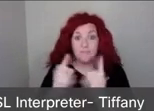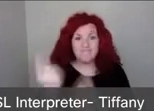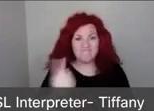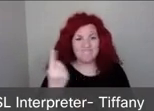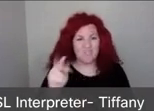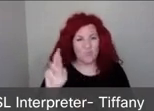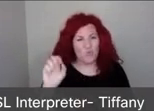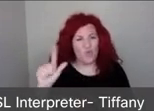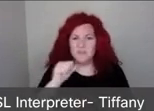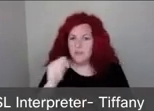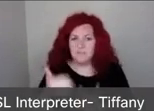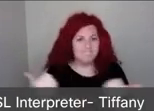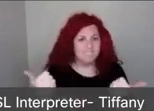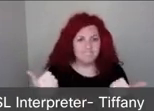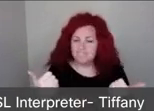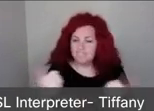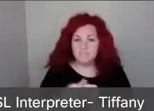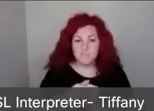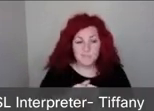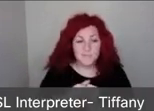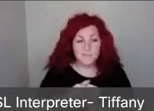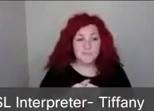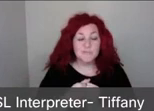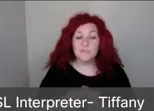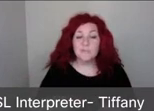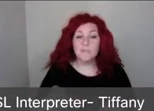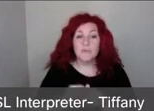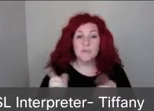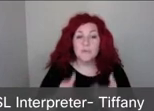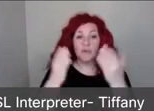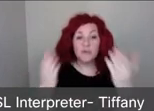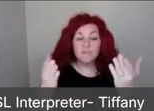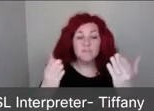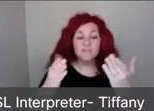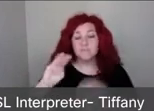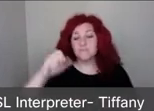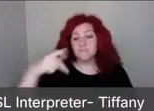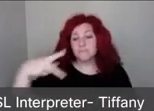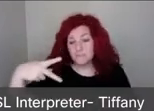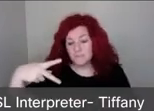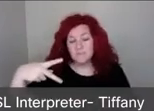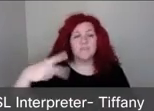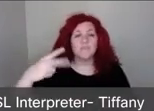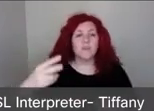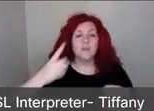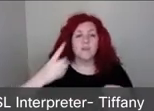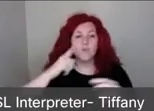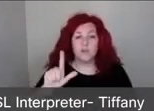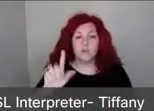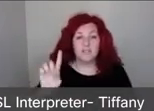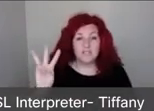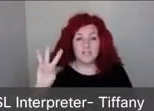and undivided. In addition, we would recommend the proposed map for Legislative District 6 to